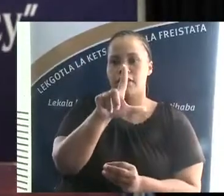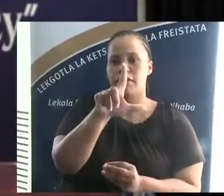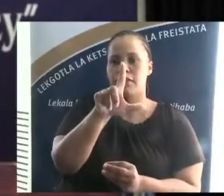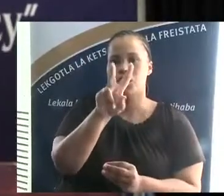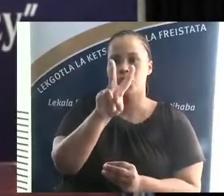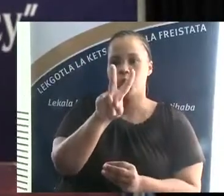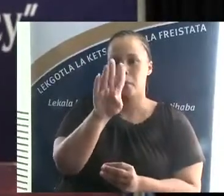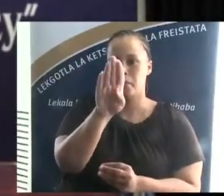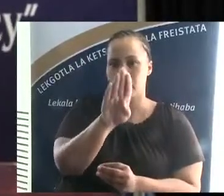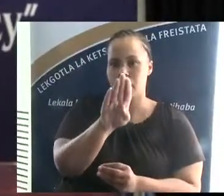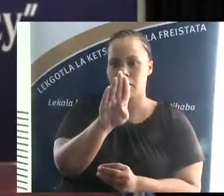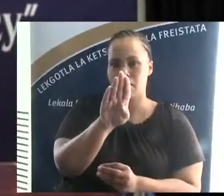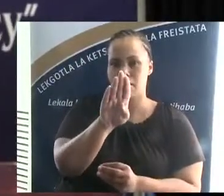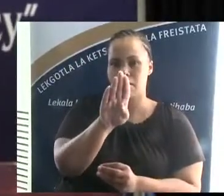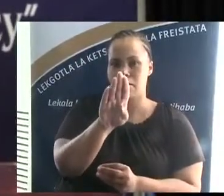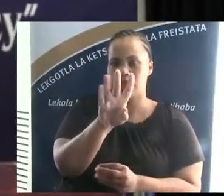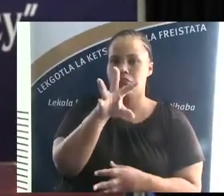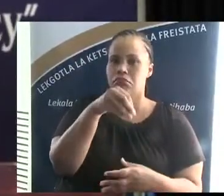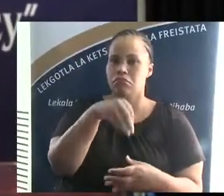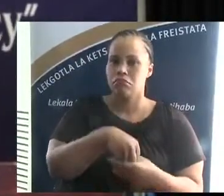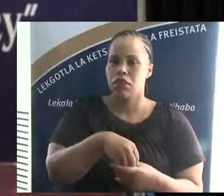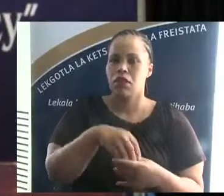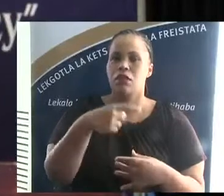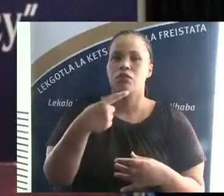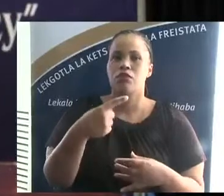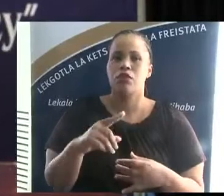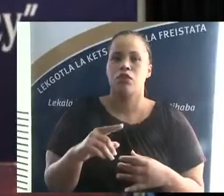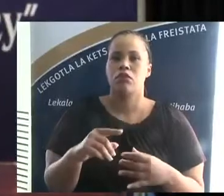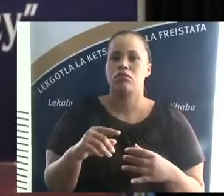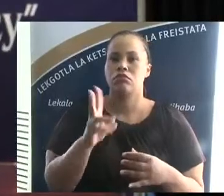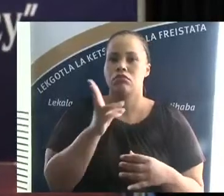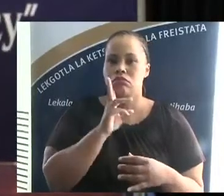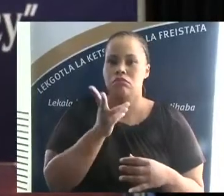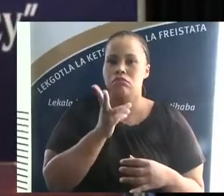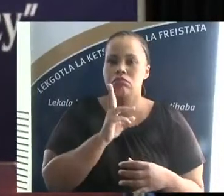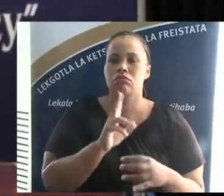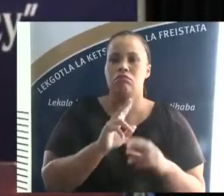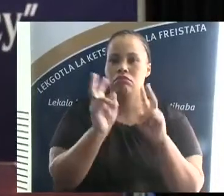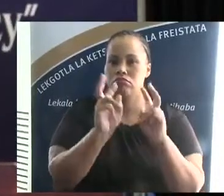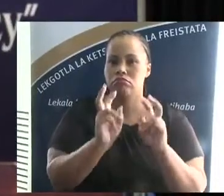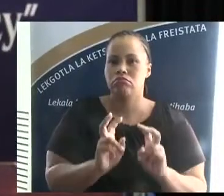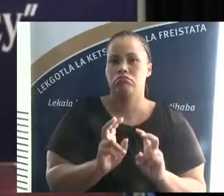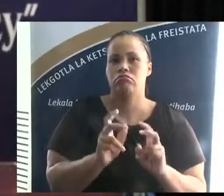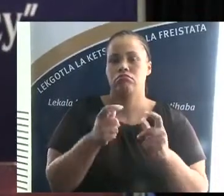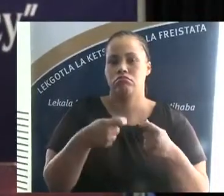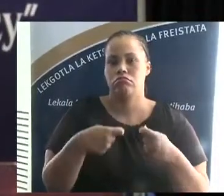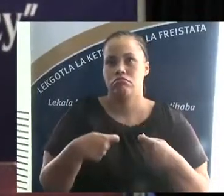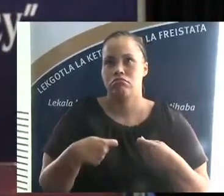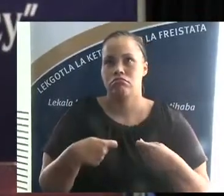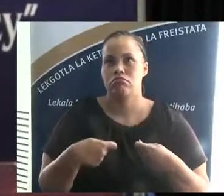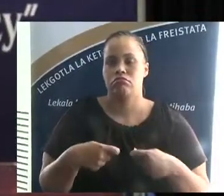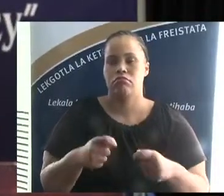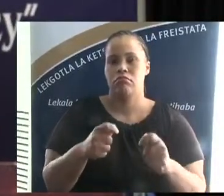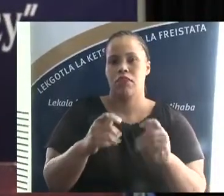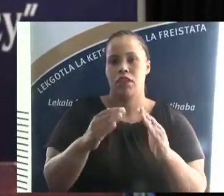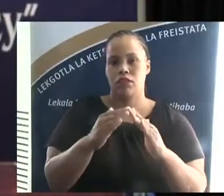billion allocated for rates and taxes, as well as infrastructure enhancement allocations